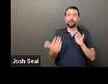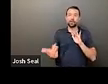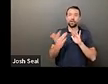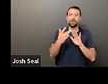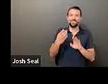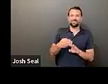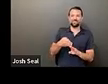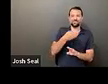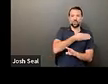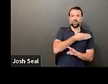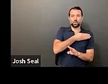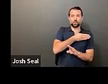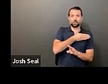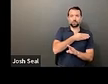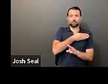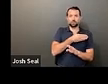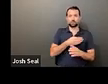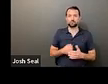send it to us on an IEP.